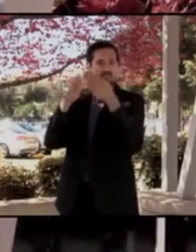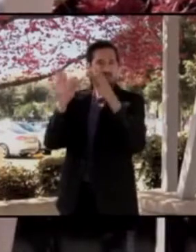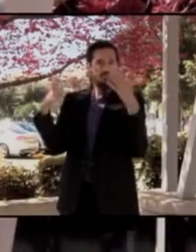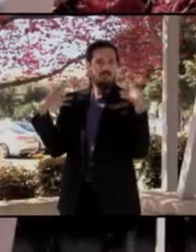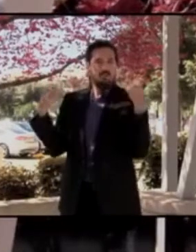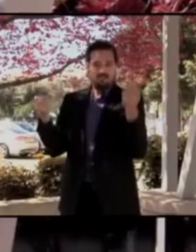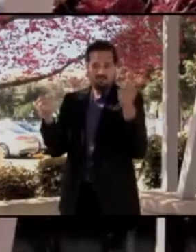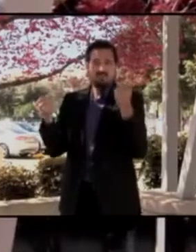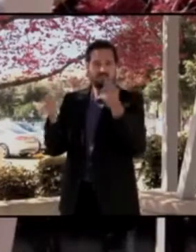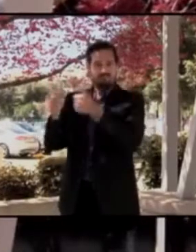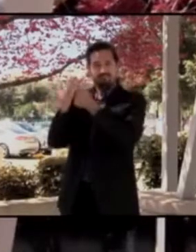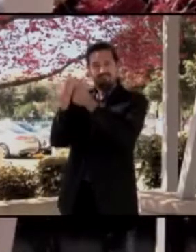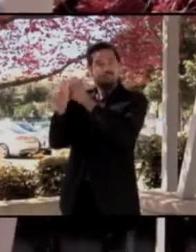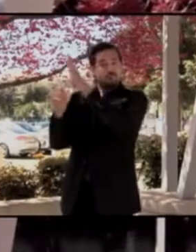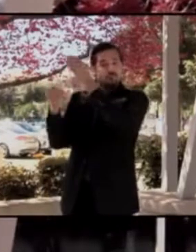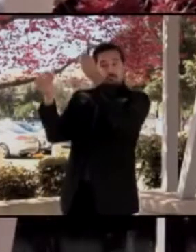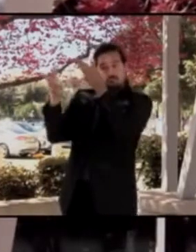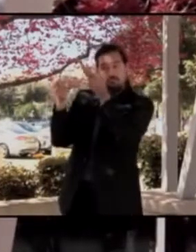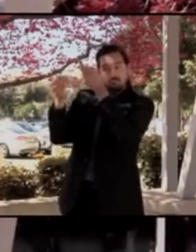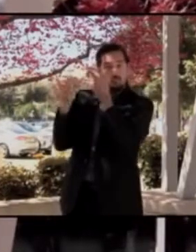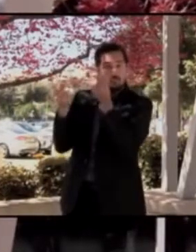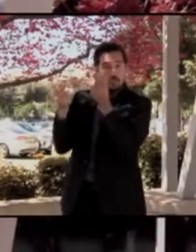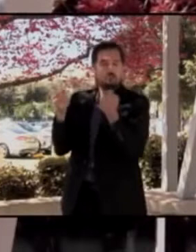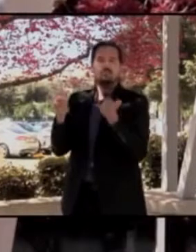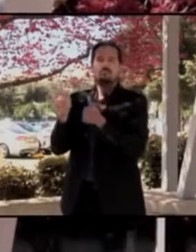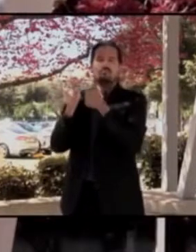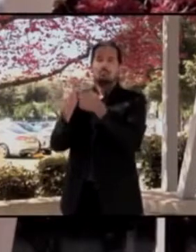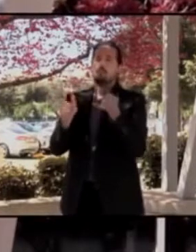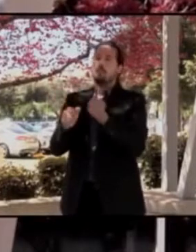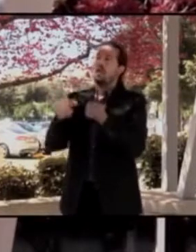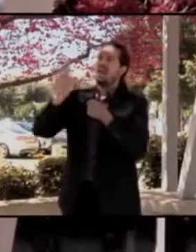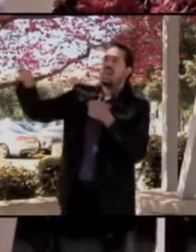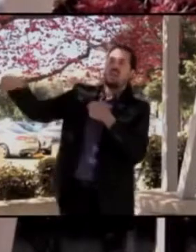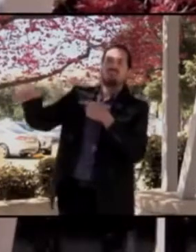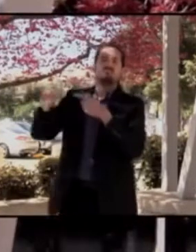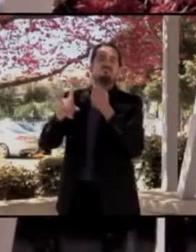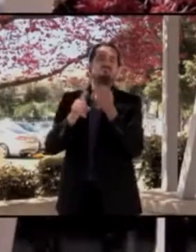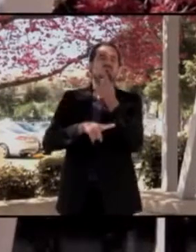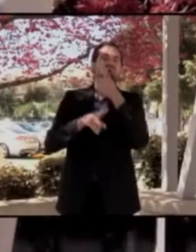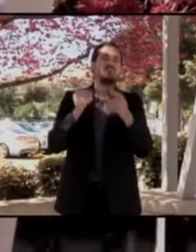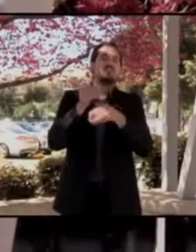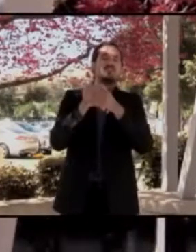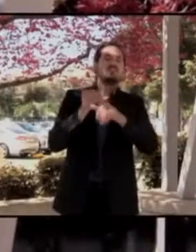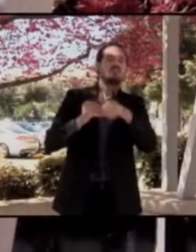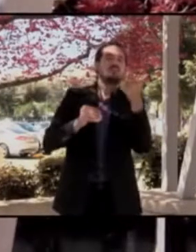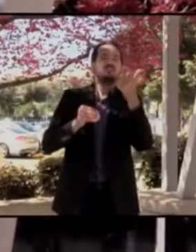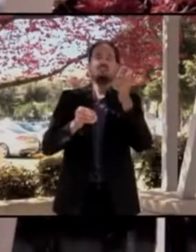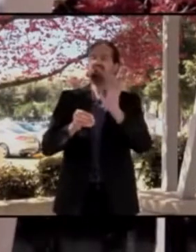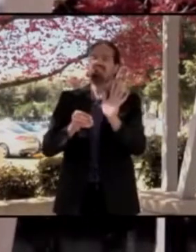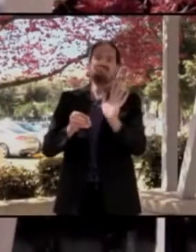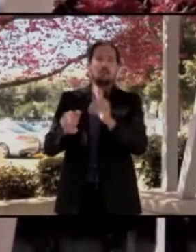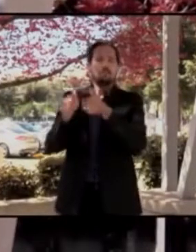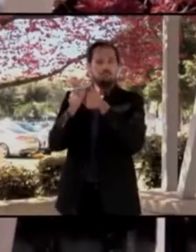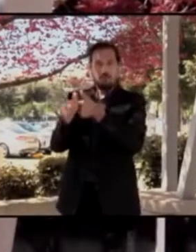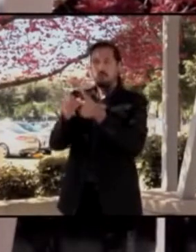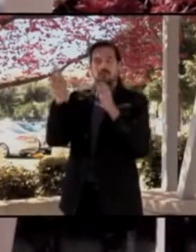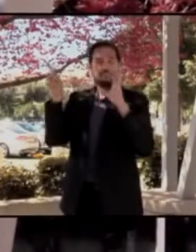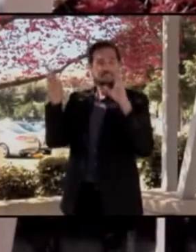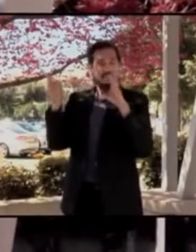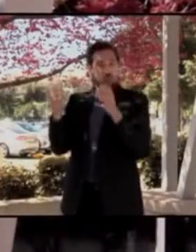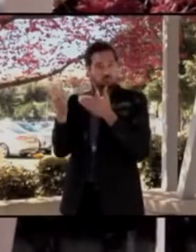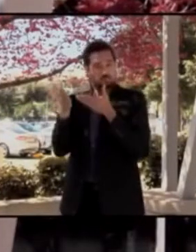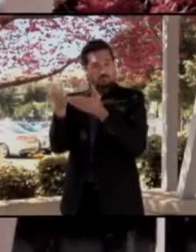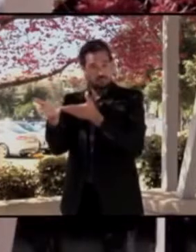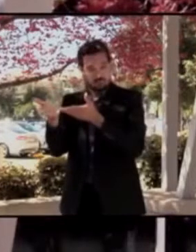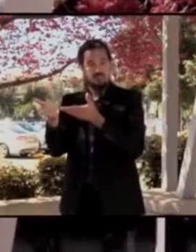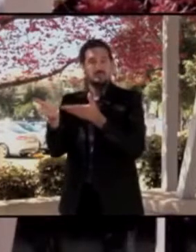different than the state and the CDC. I think the issue of I'll say that we are in a